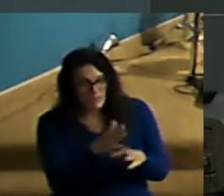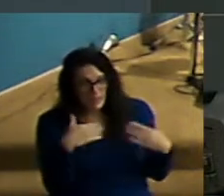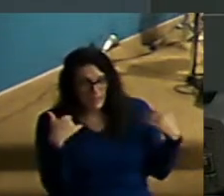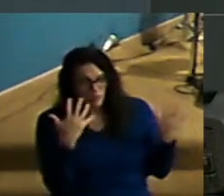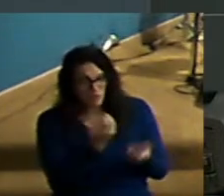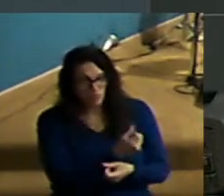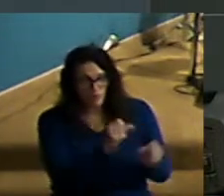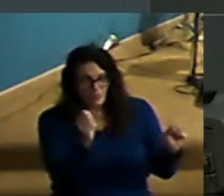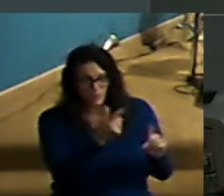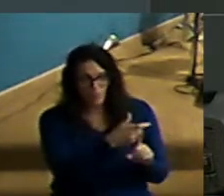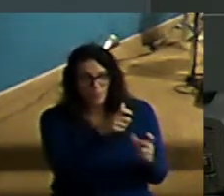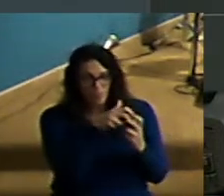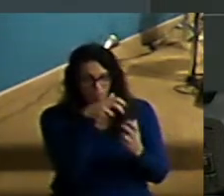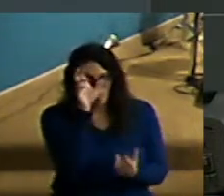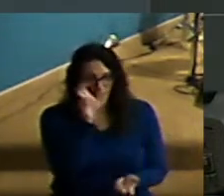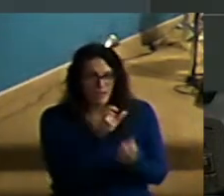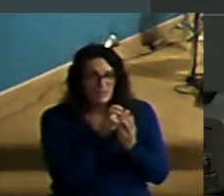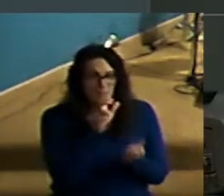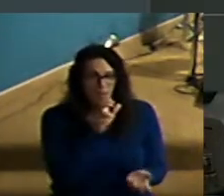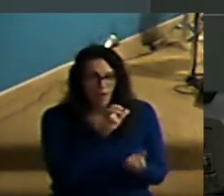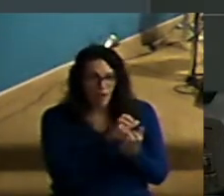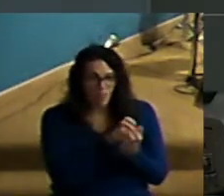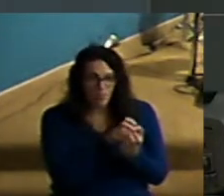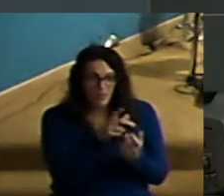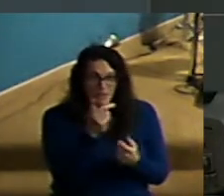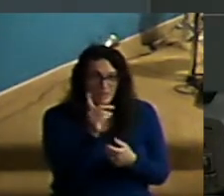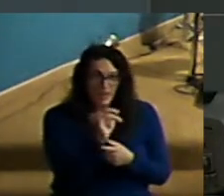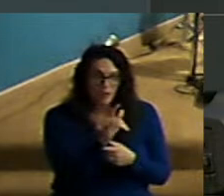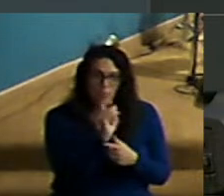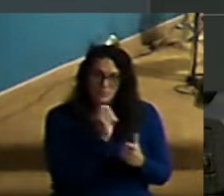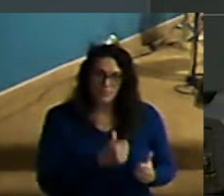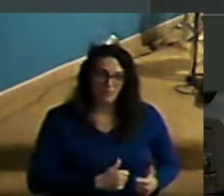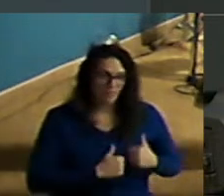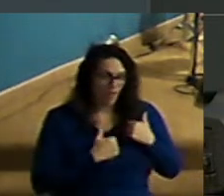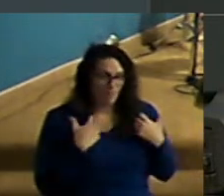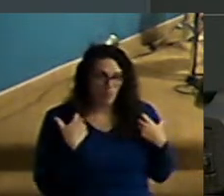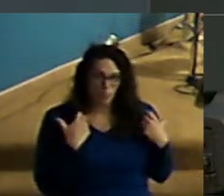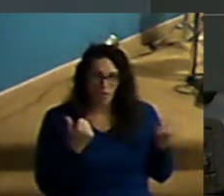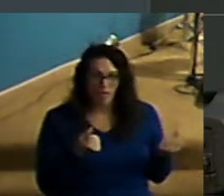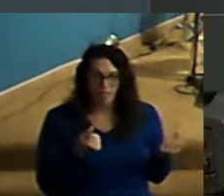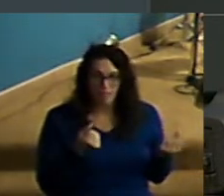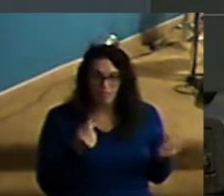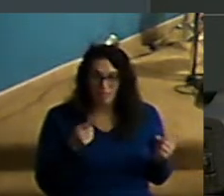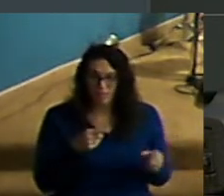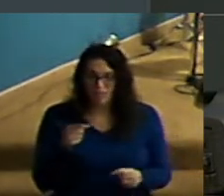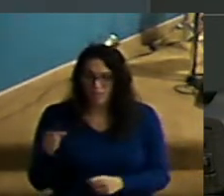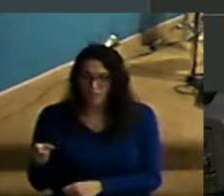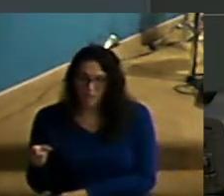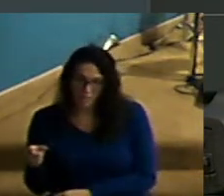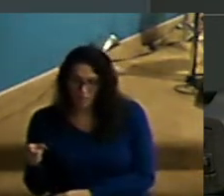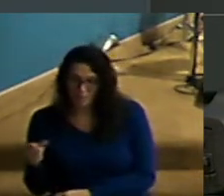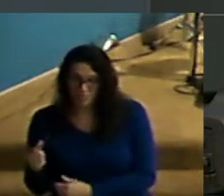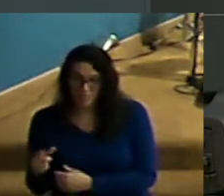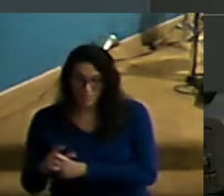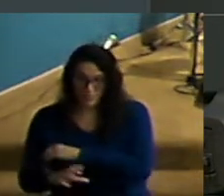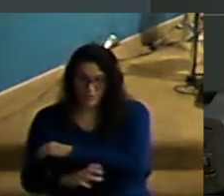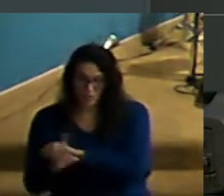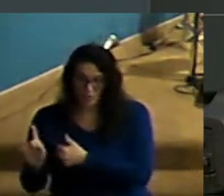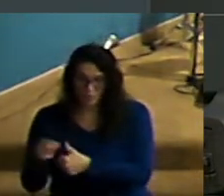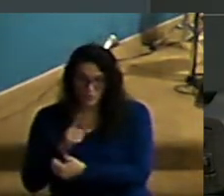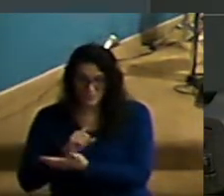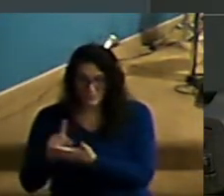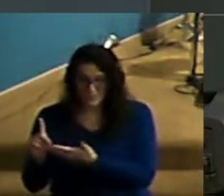rescue him from the lion's mouths. Daniel is alive and well. And in Matthew 28, at dawn on the first day of the week,